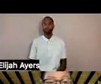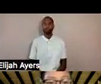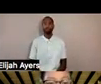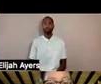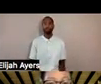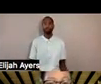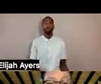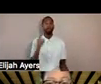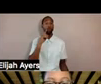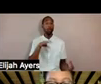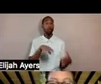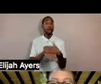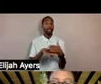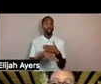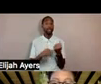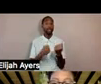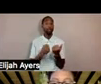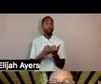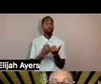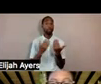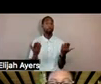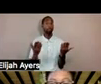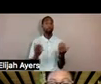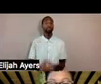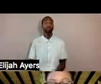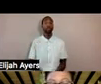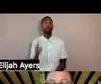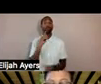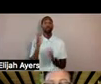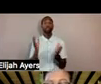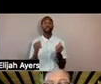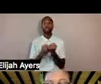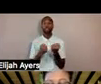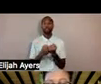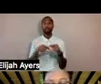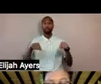For our access supports today, in the chat support,